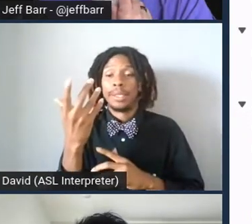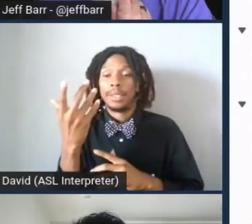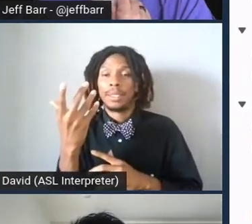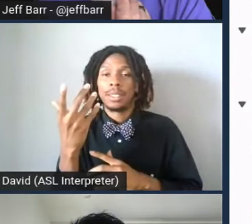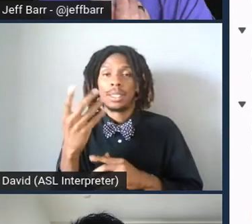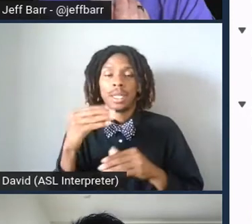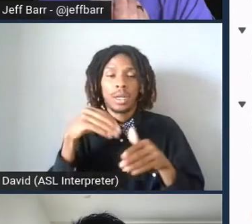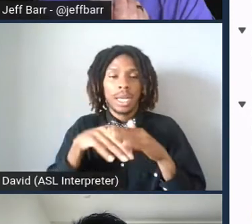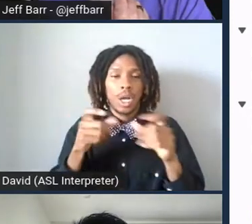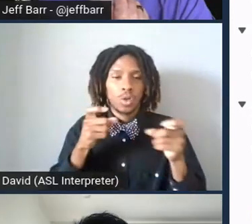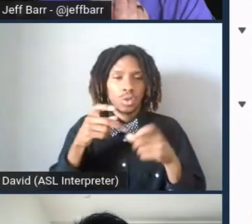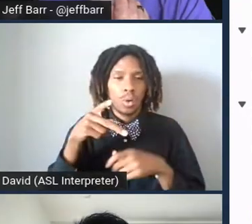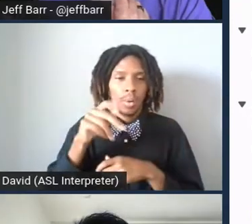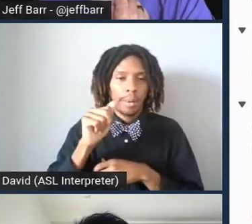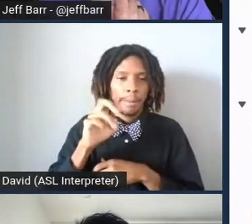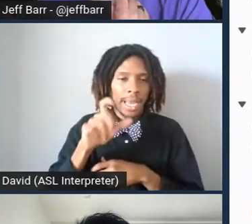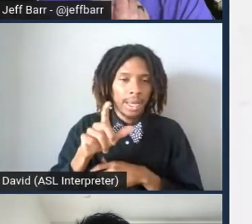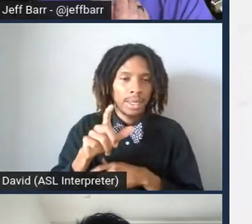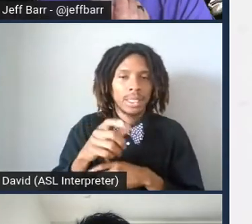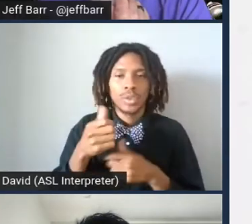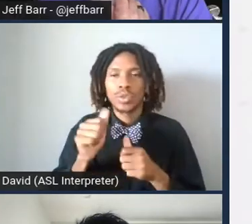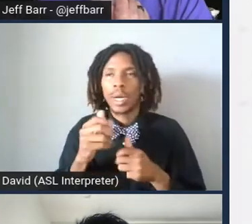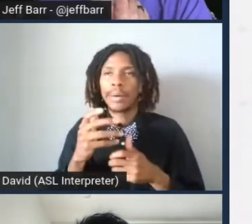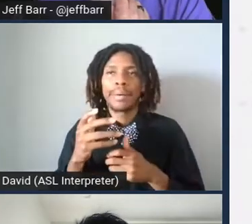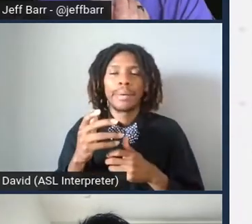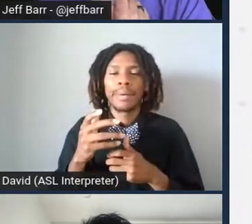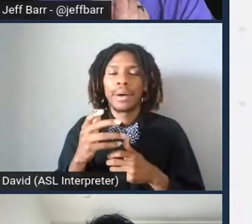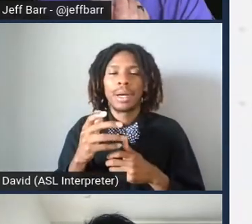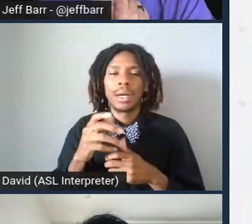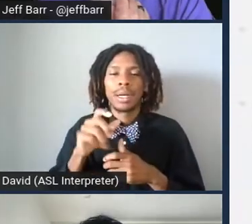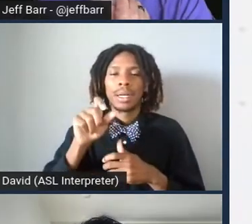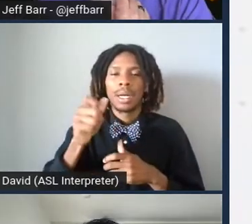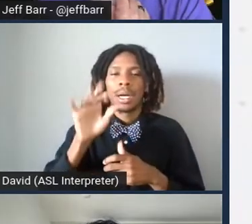our control panel here and try to